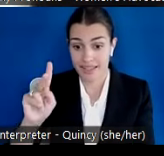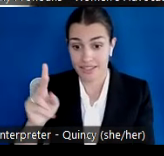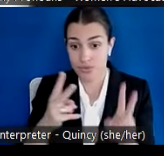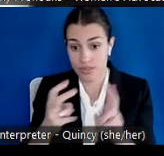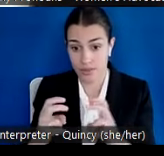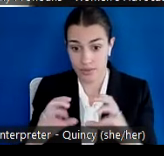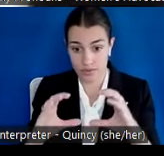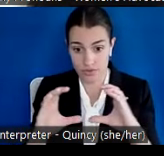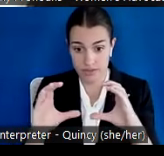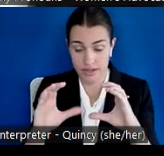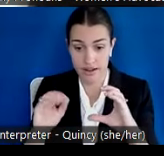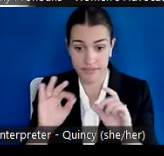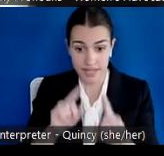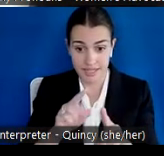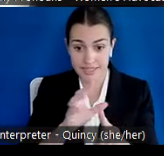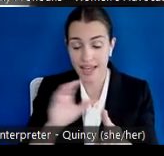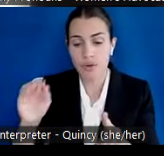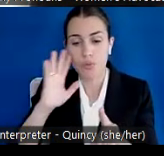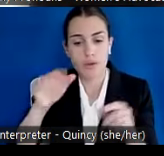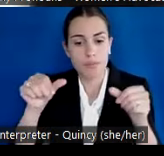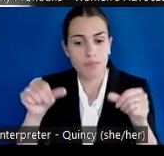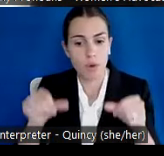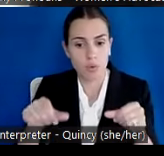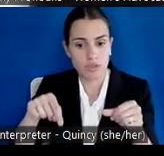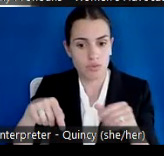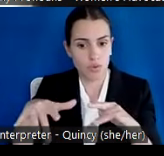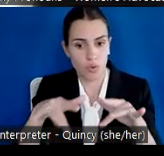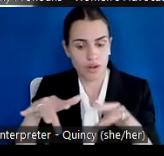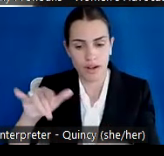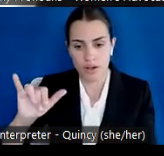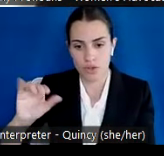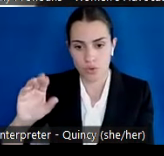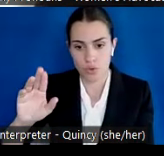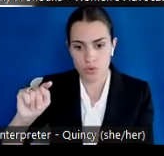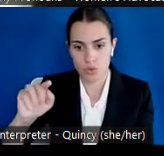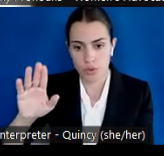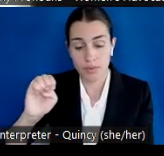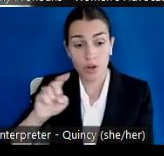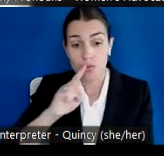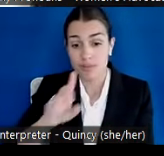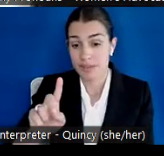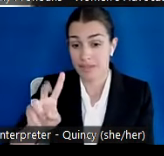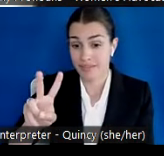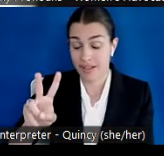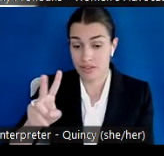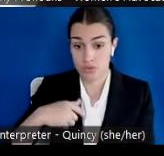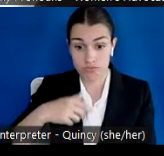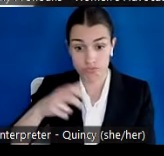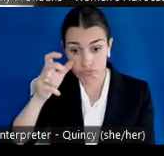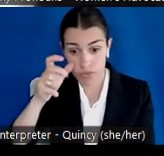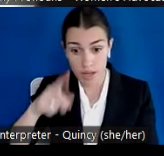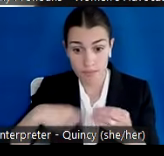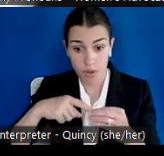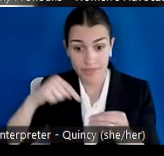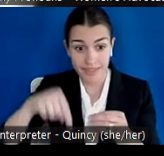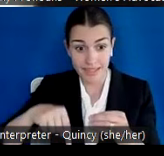recording will be posted on our YouTube channel. Domestic violence related content affects everyone differently. We encourage you to prioritize caring